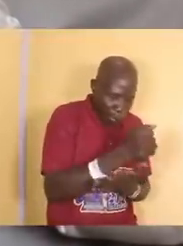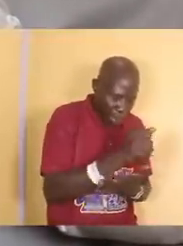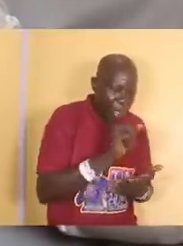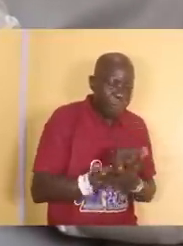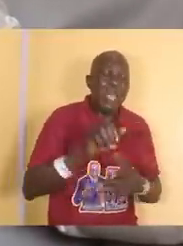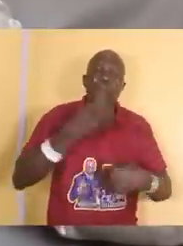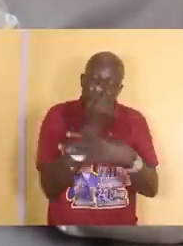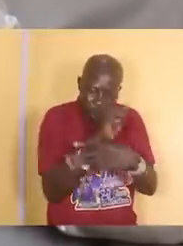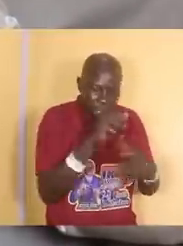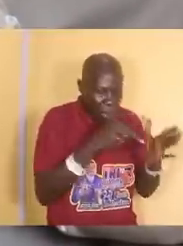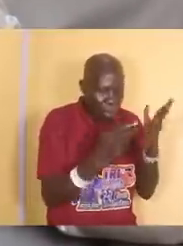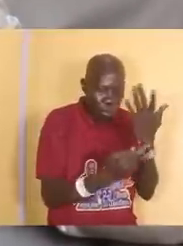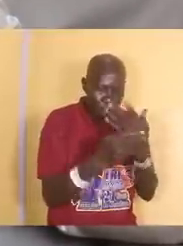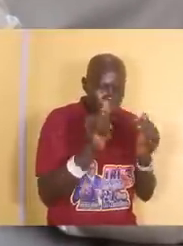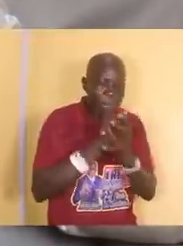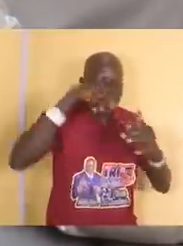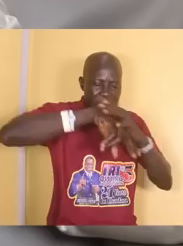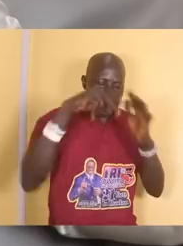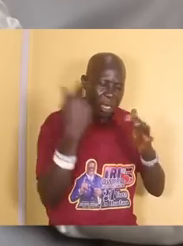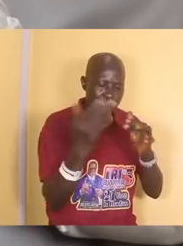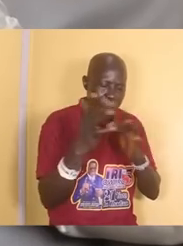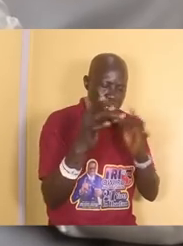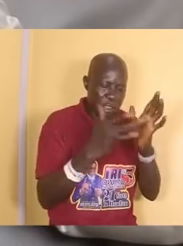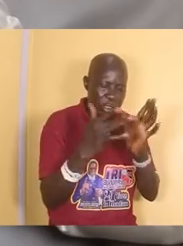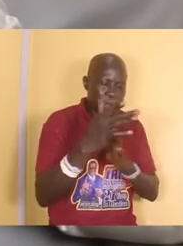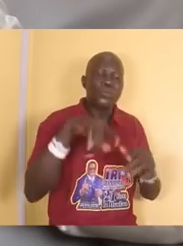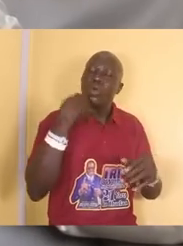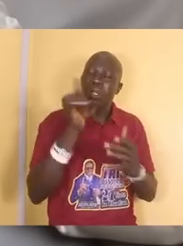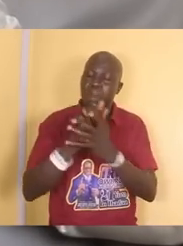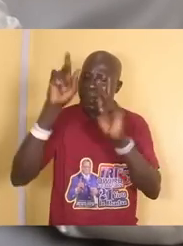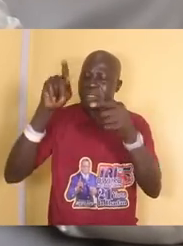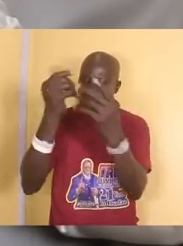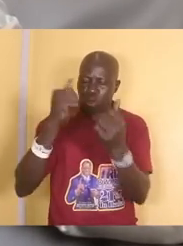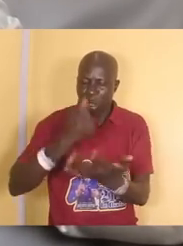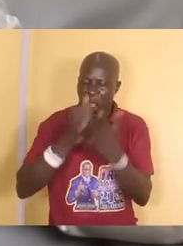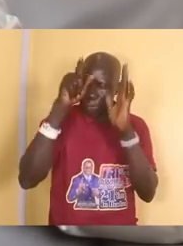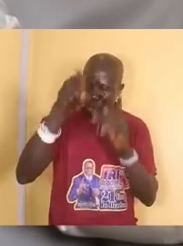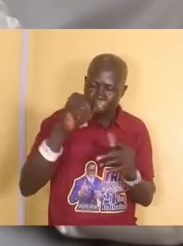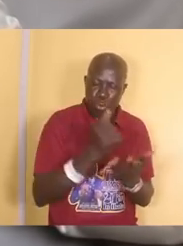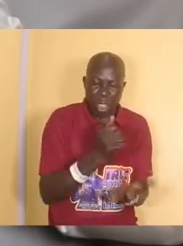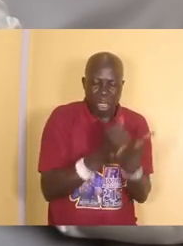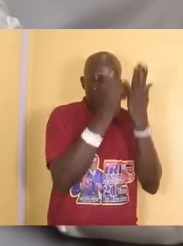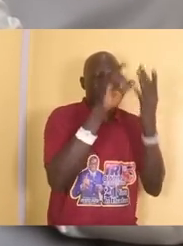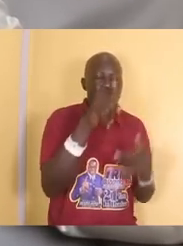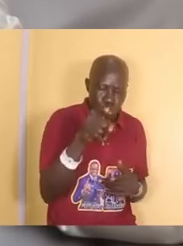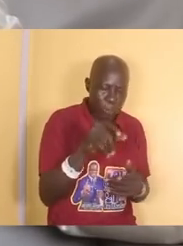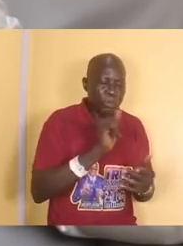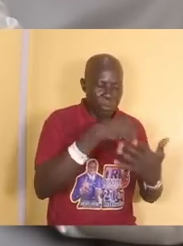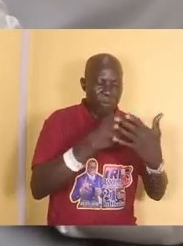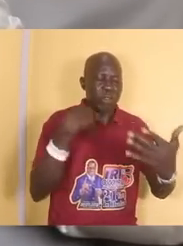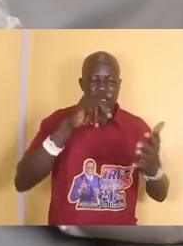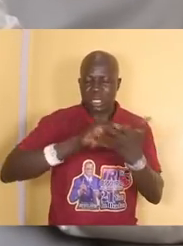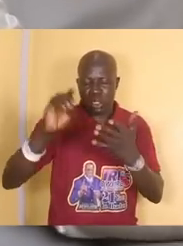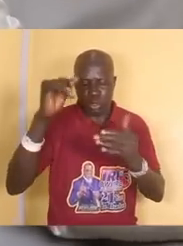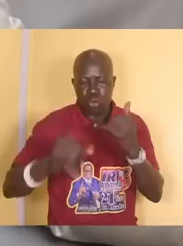amen. You share this program. In the name of Jesus. The one that will help you. That will assist you. Before the end